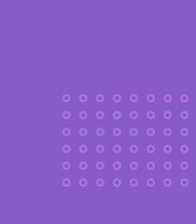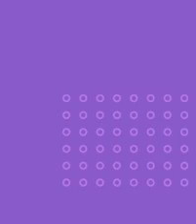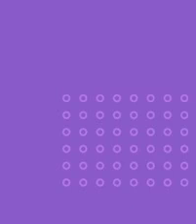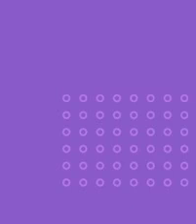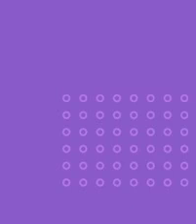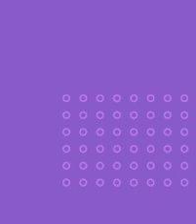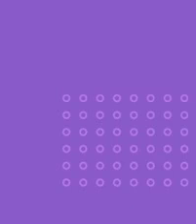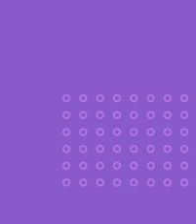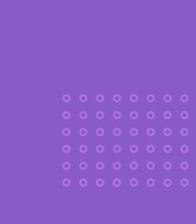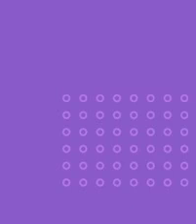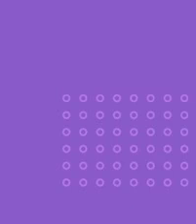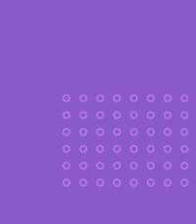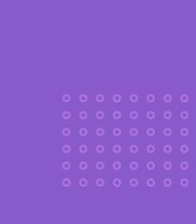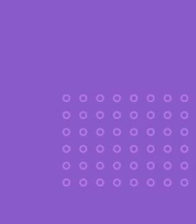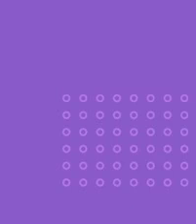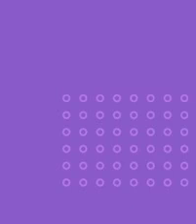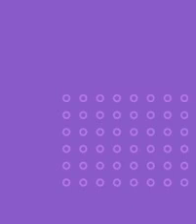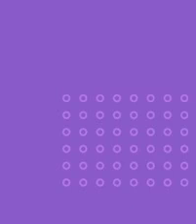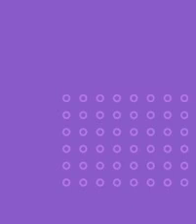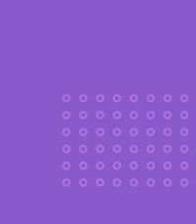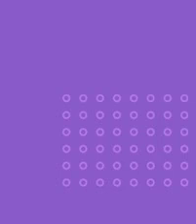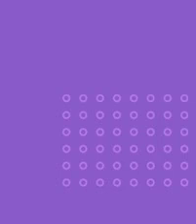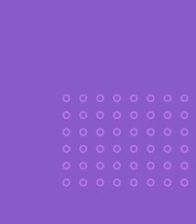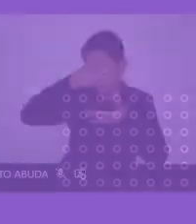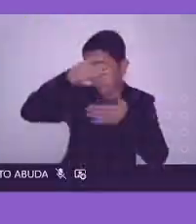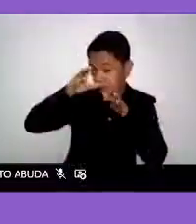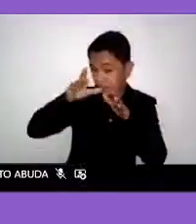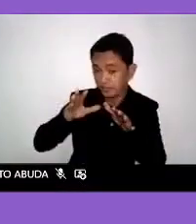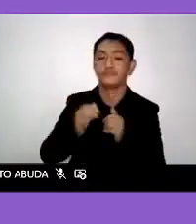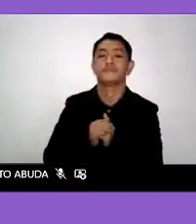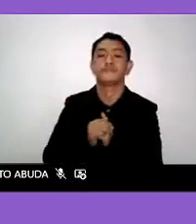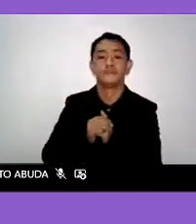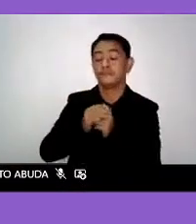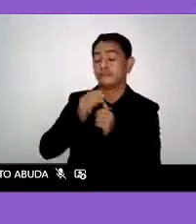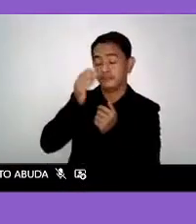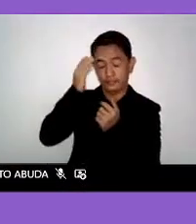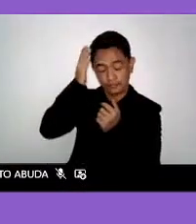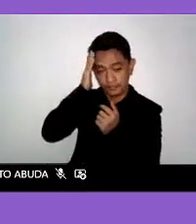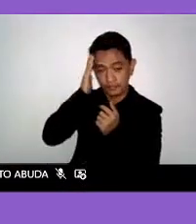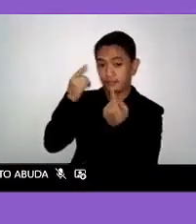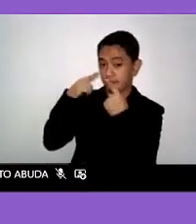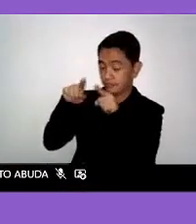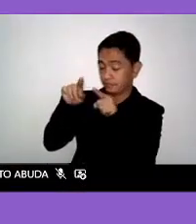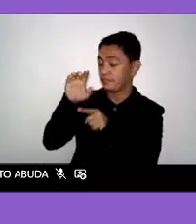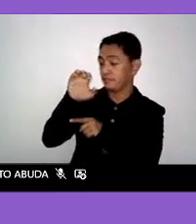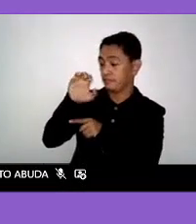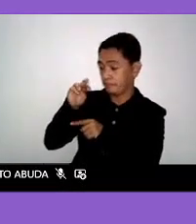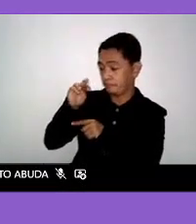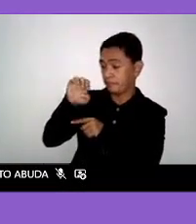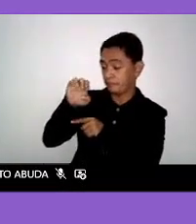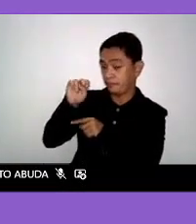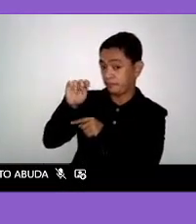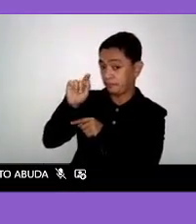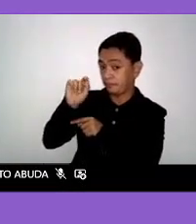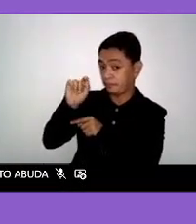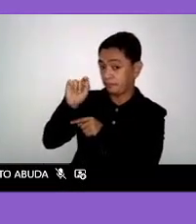or desktop computer. Please go to menti.com and enter the